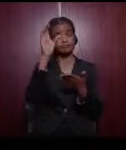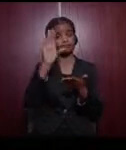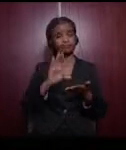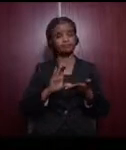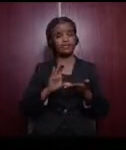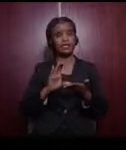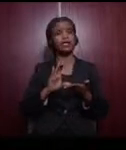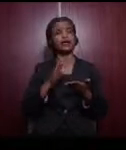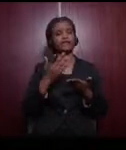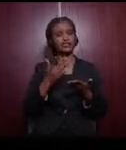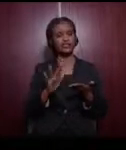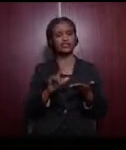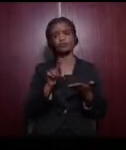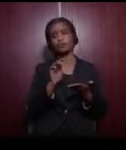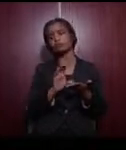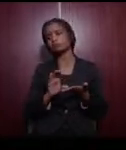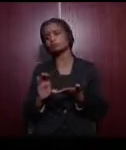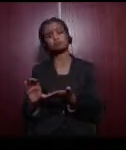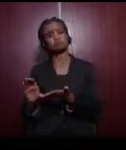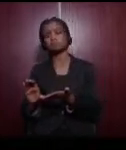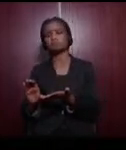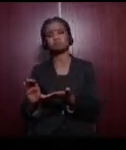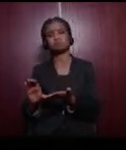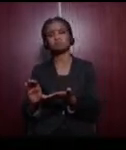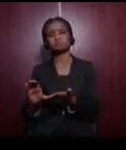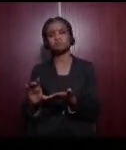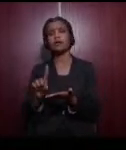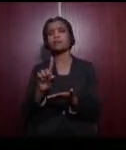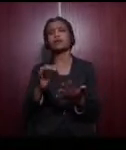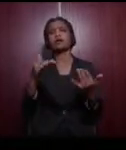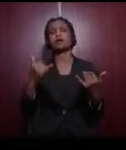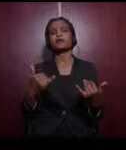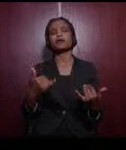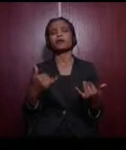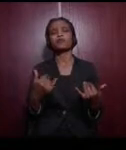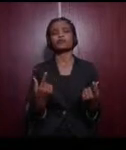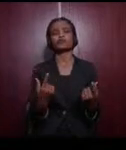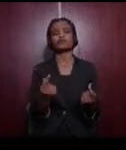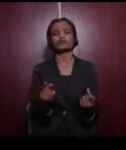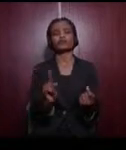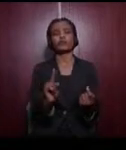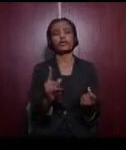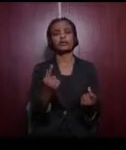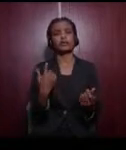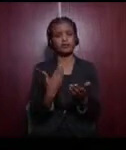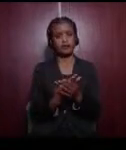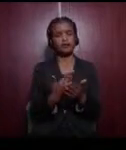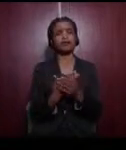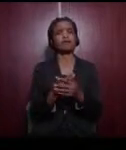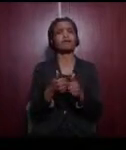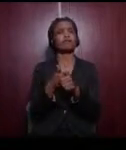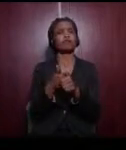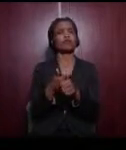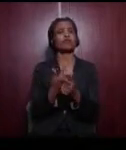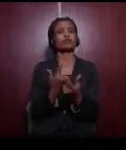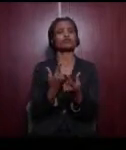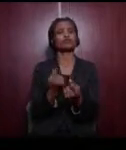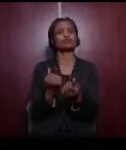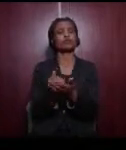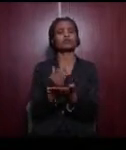ho di victims. So ke di steps tse feng tse leng re tshwanela hore re di latele hore